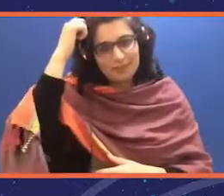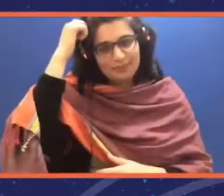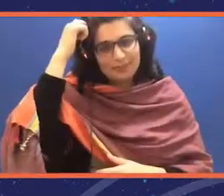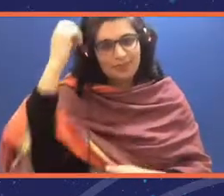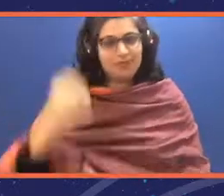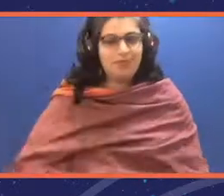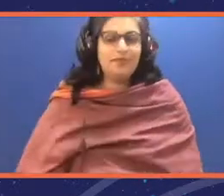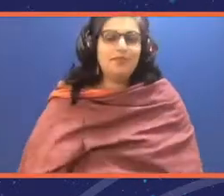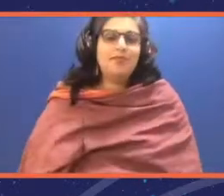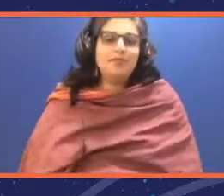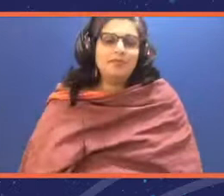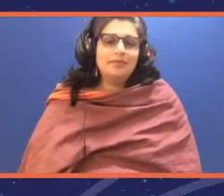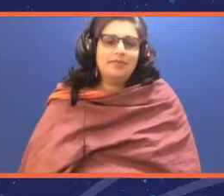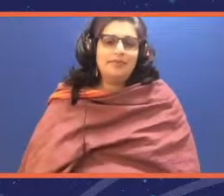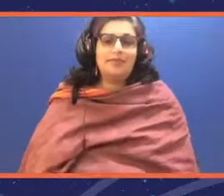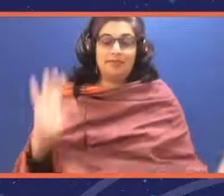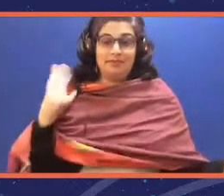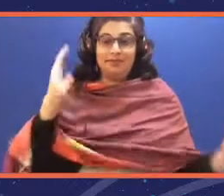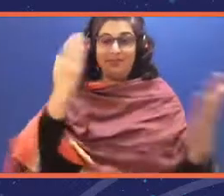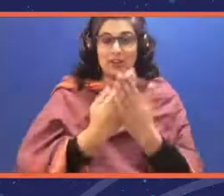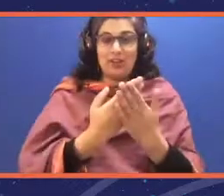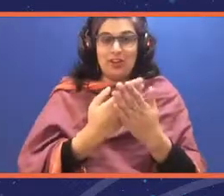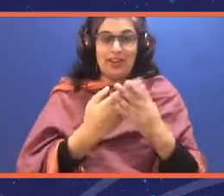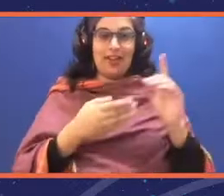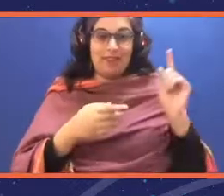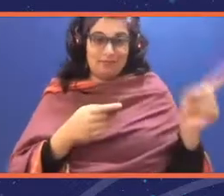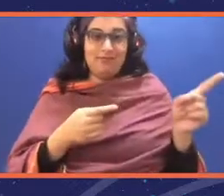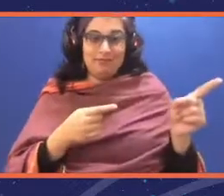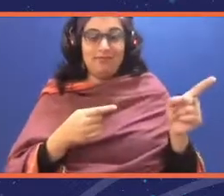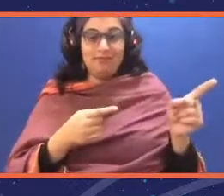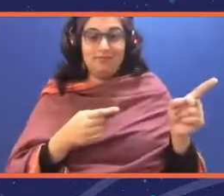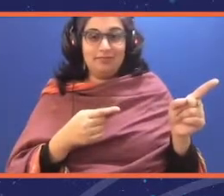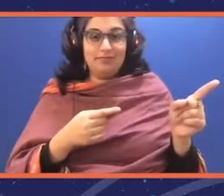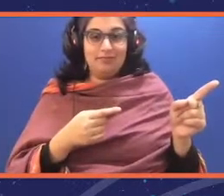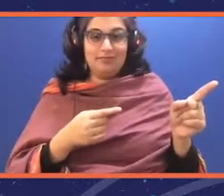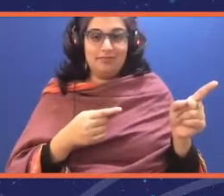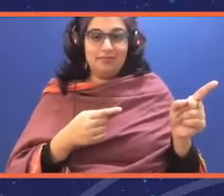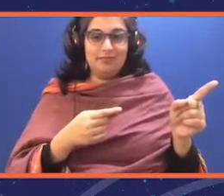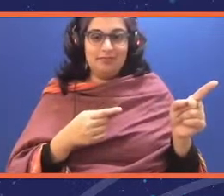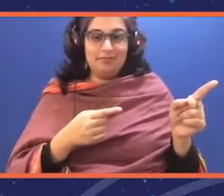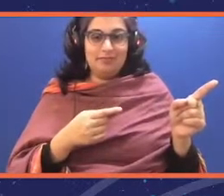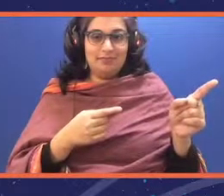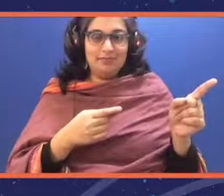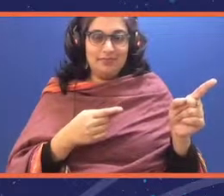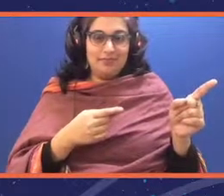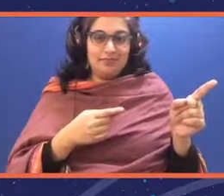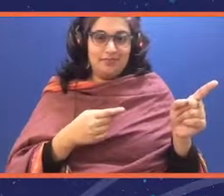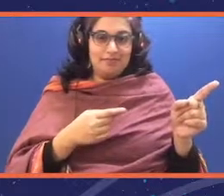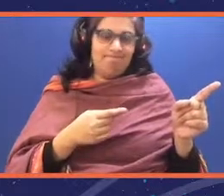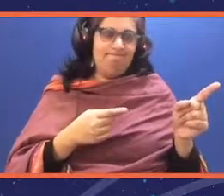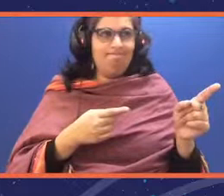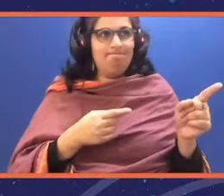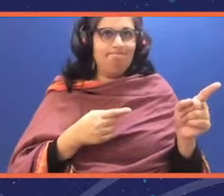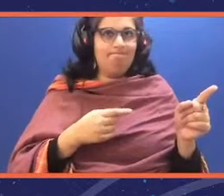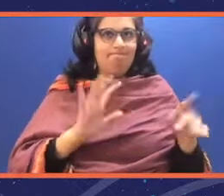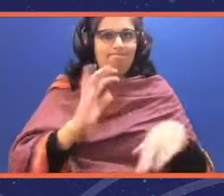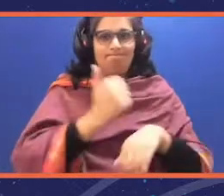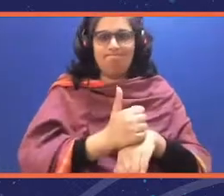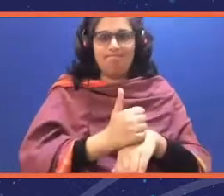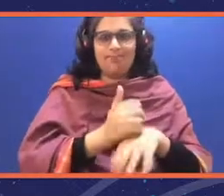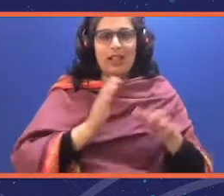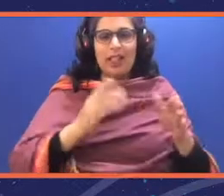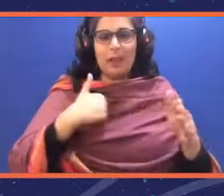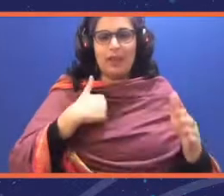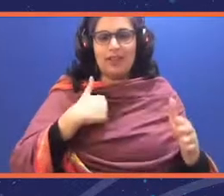I kind of landed on this formula that would allow me to kind of give a